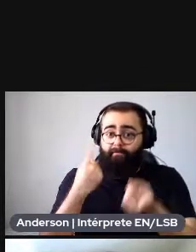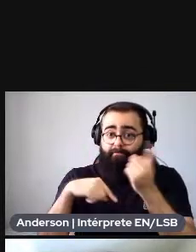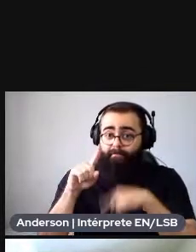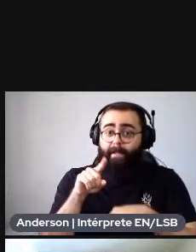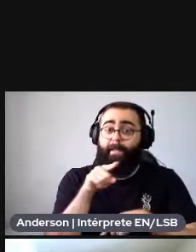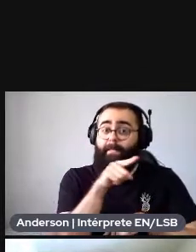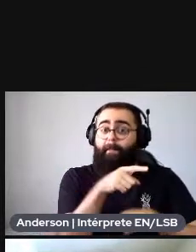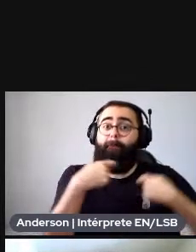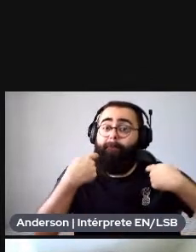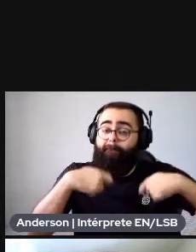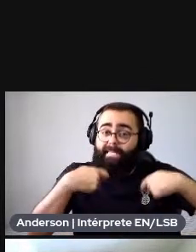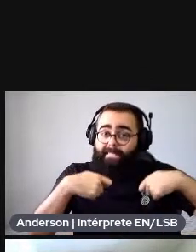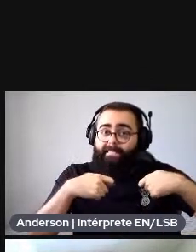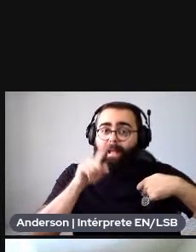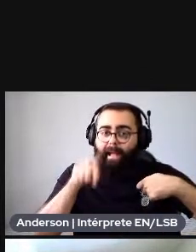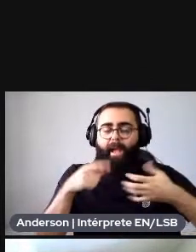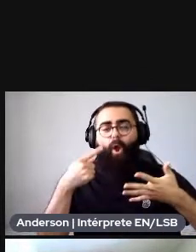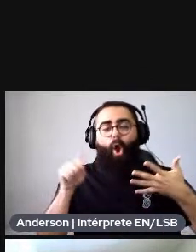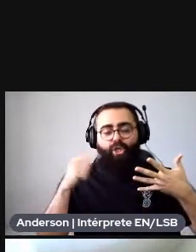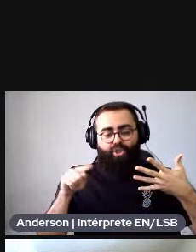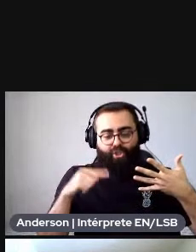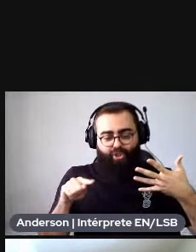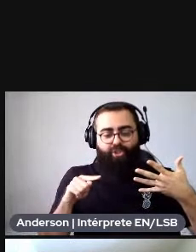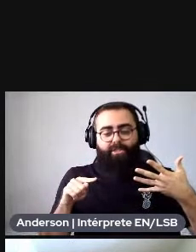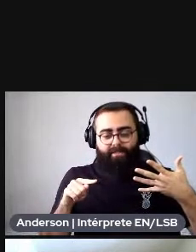what makes us brilliant. So,